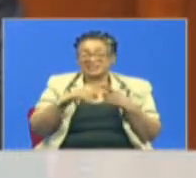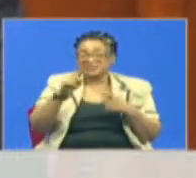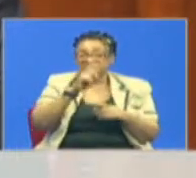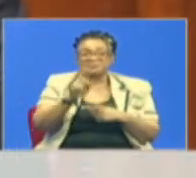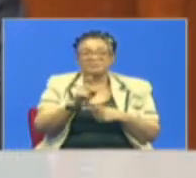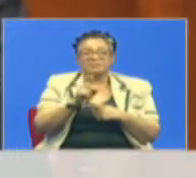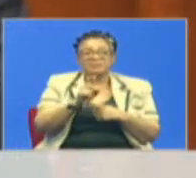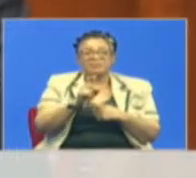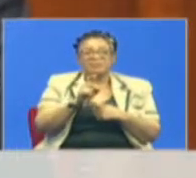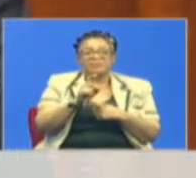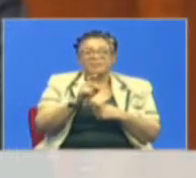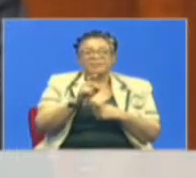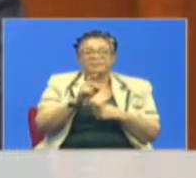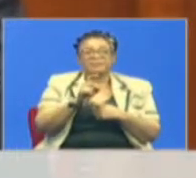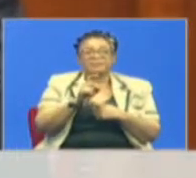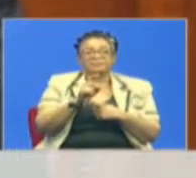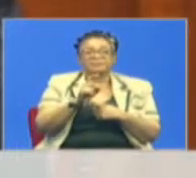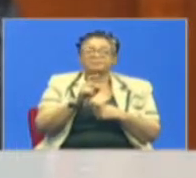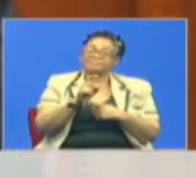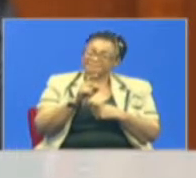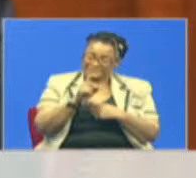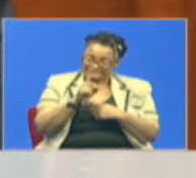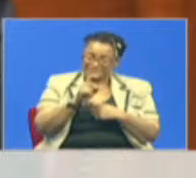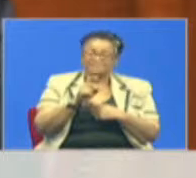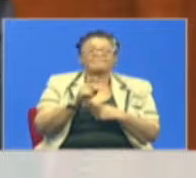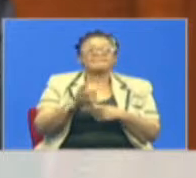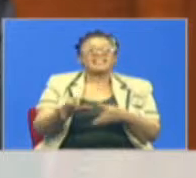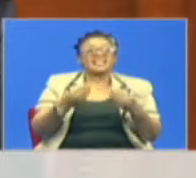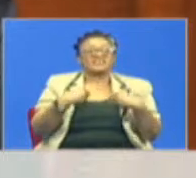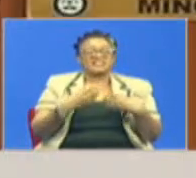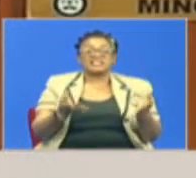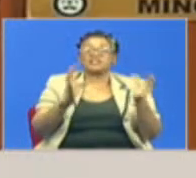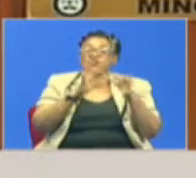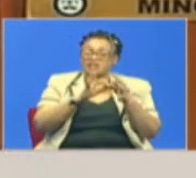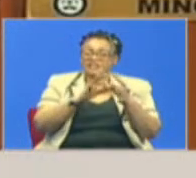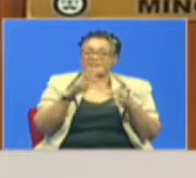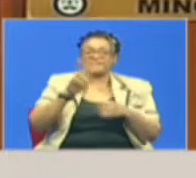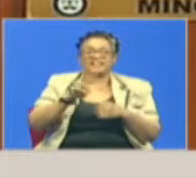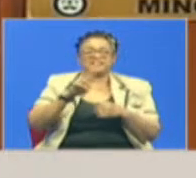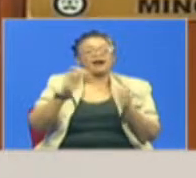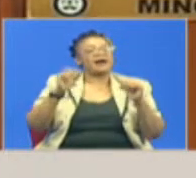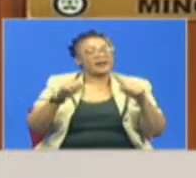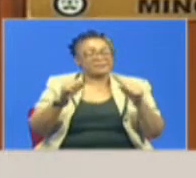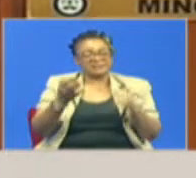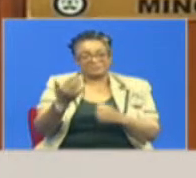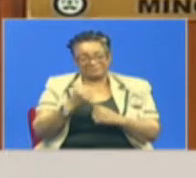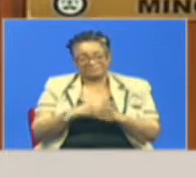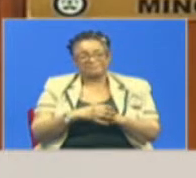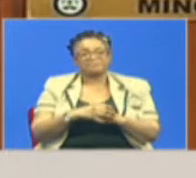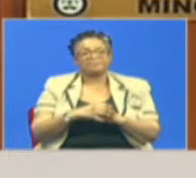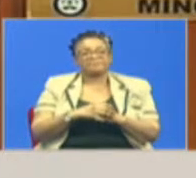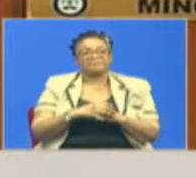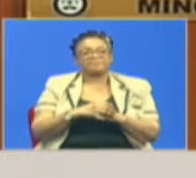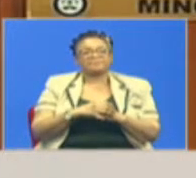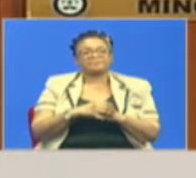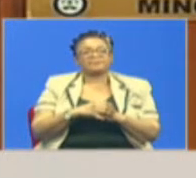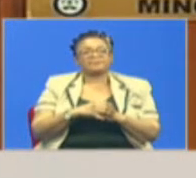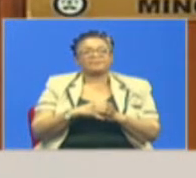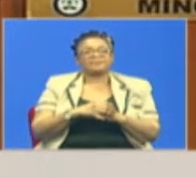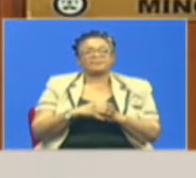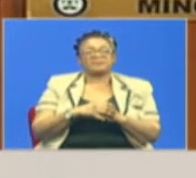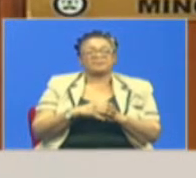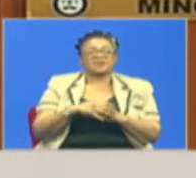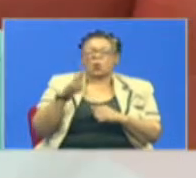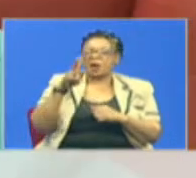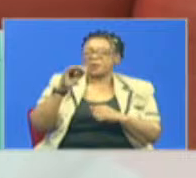As a joint venture, yes. Give us the joint venture agreement. Hata hivyo, Gavana Waiguru kupitia kwa mashahidi wake alikanusha